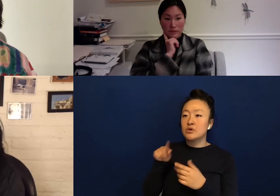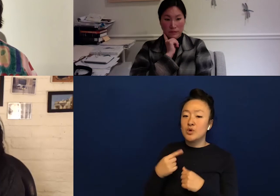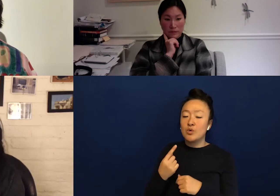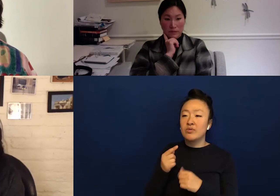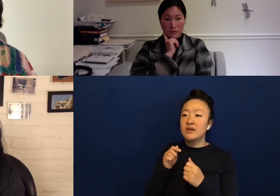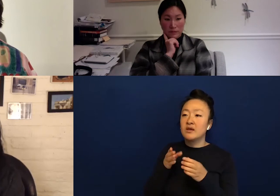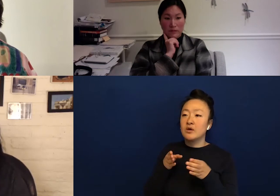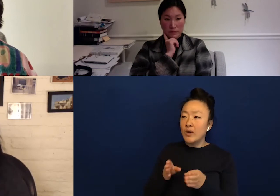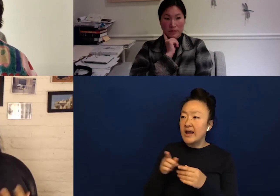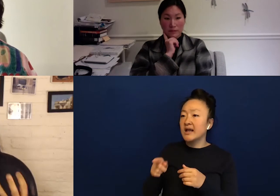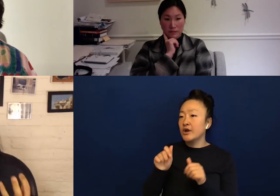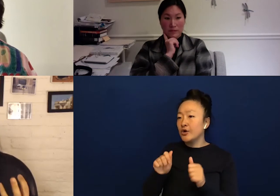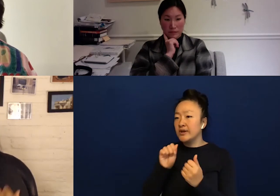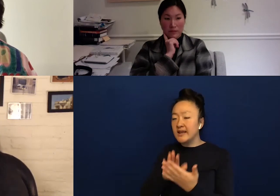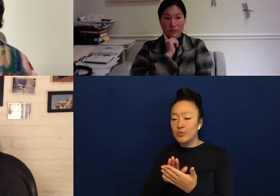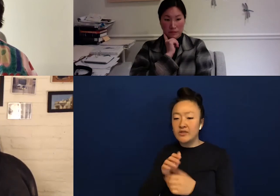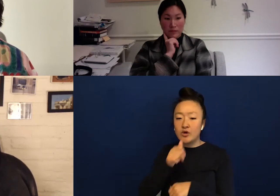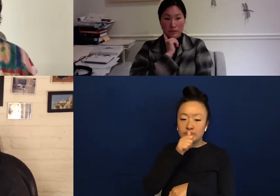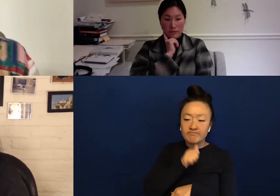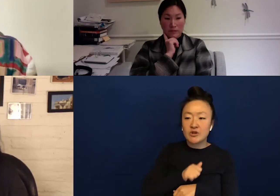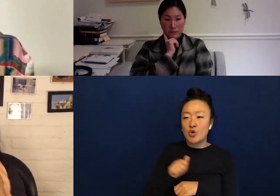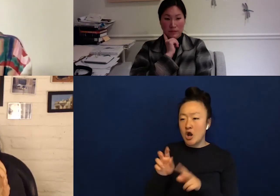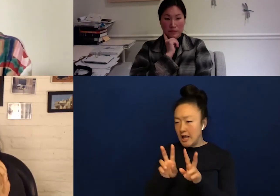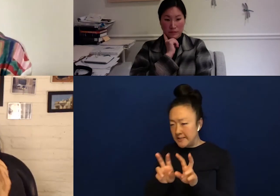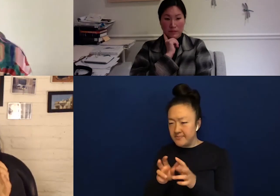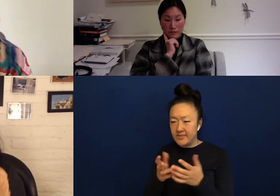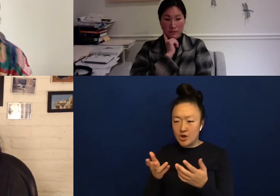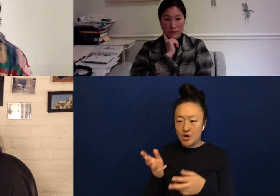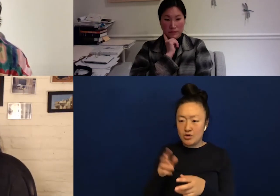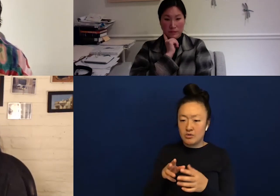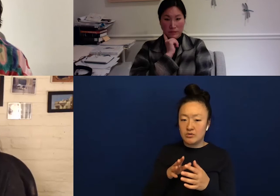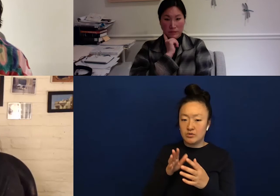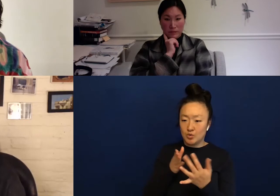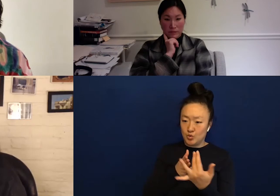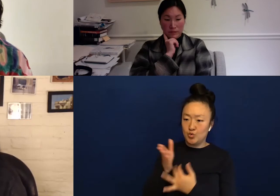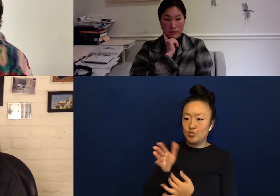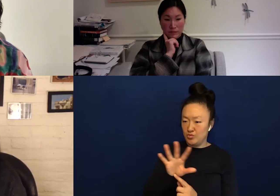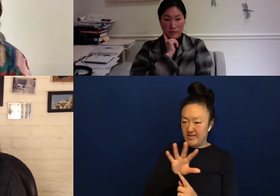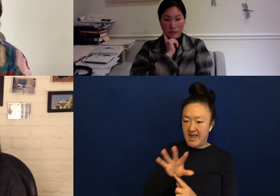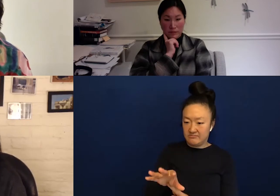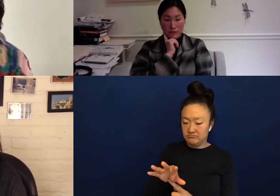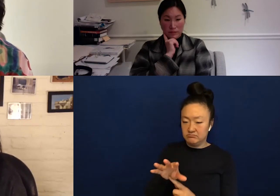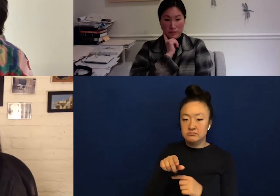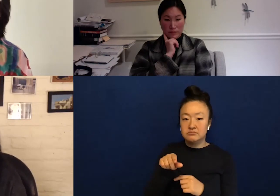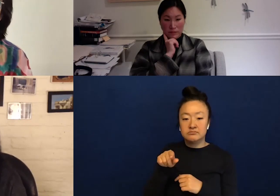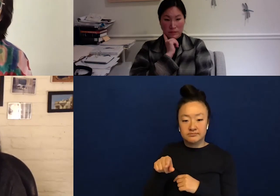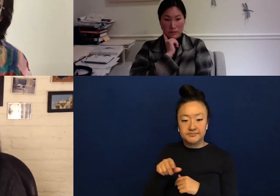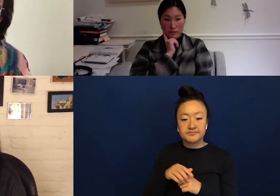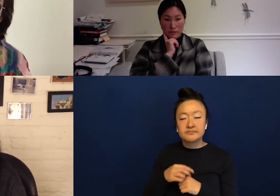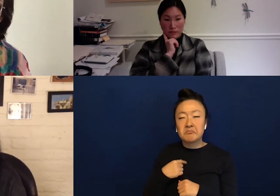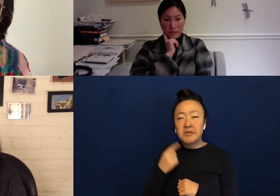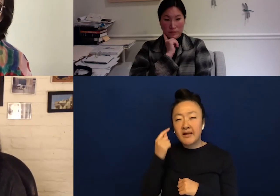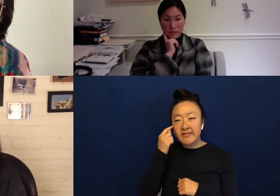deal with or really look at what was happening, was weirdly through this lens. And I